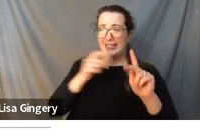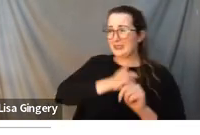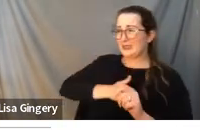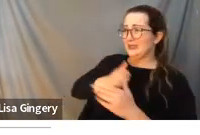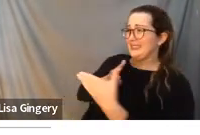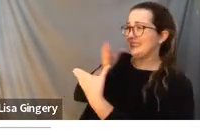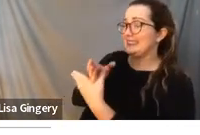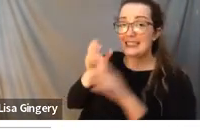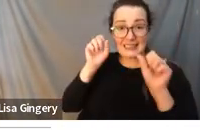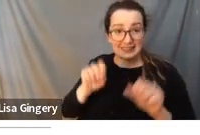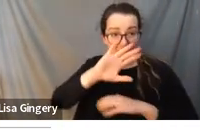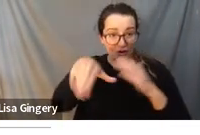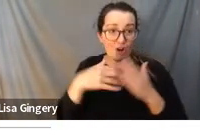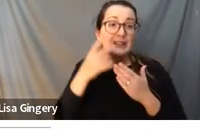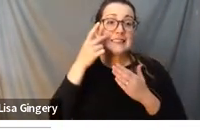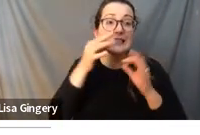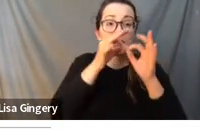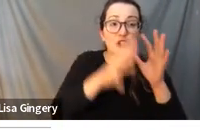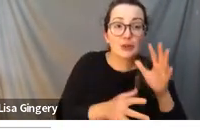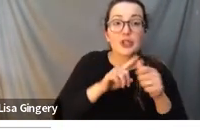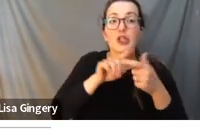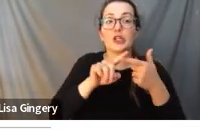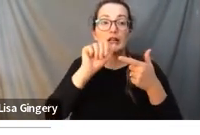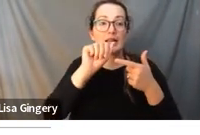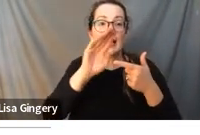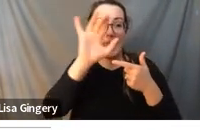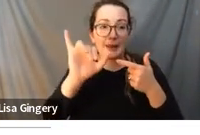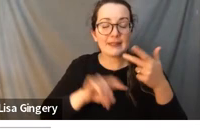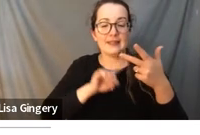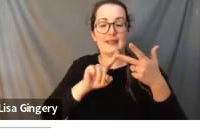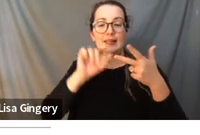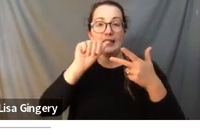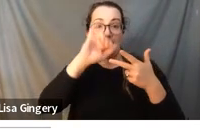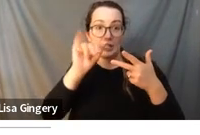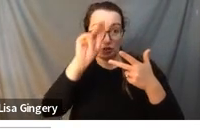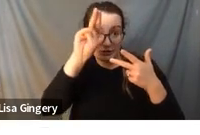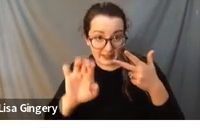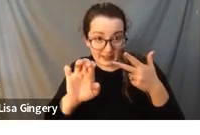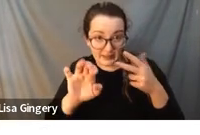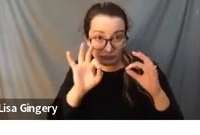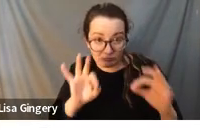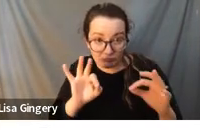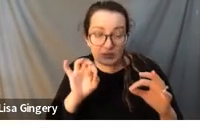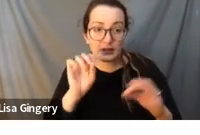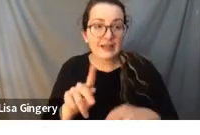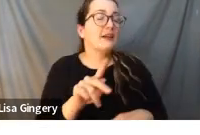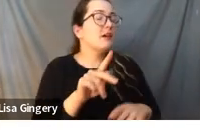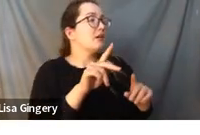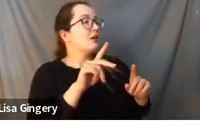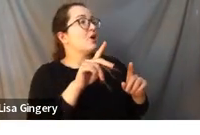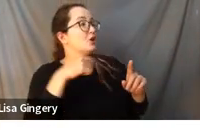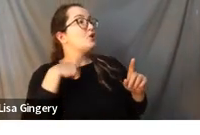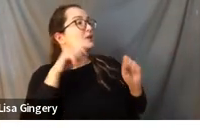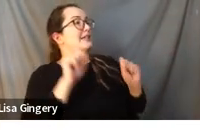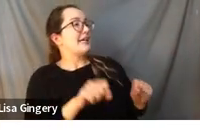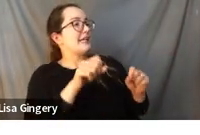Sorry, Abby, can everybody see the interpreter now and Abby and Ajaune? Oh, I'm sorry. Okay. There's a chat. Okay. Switch it. So it's just